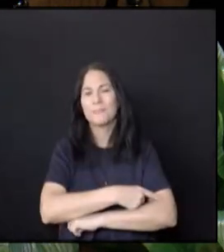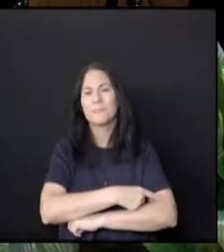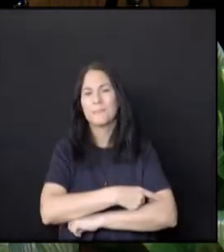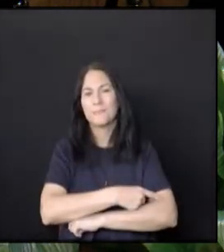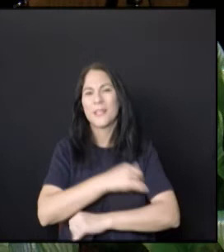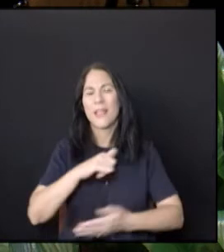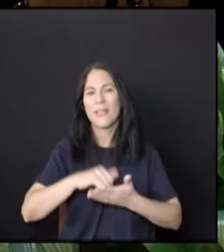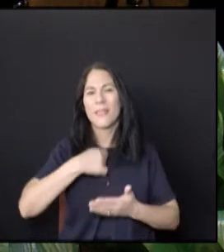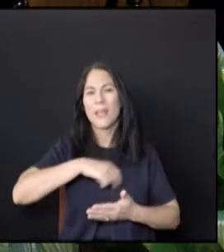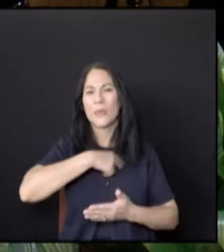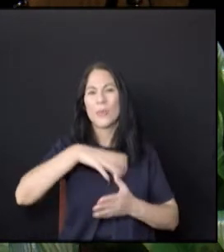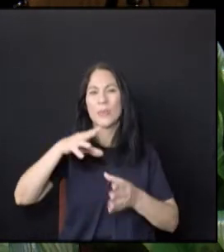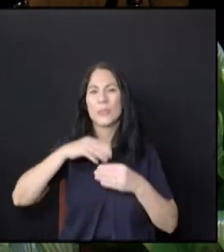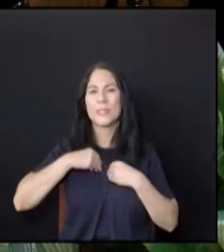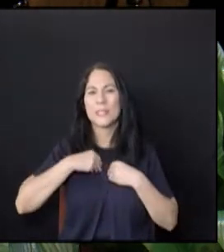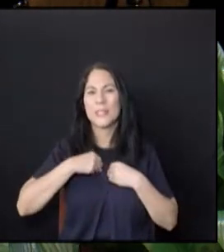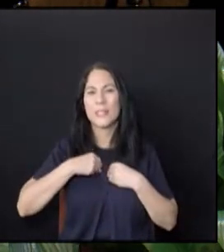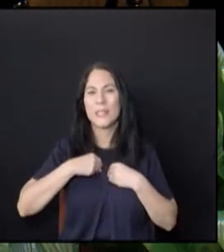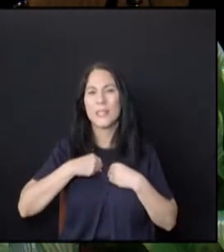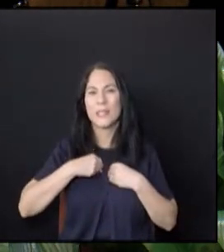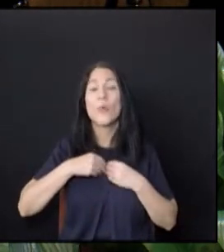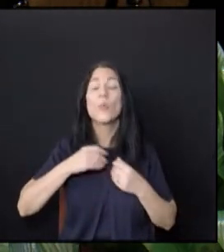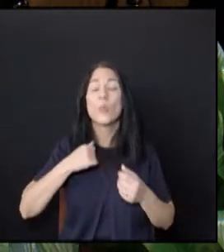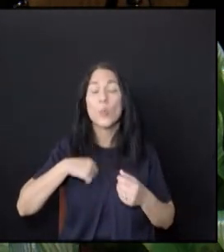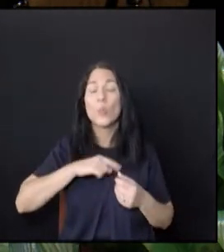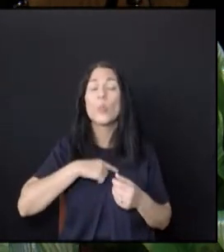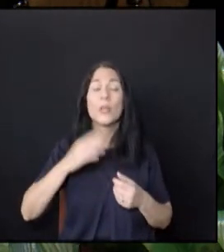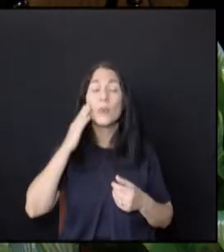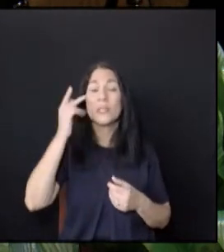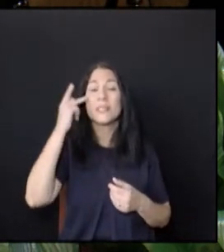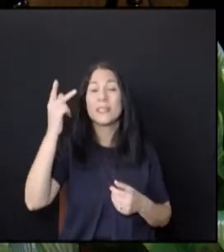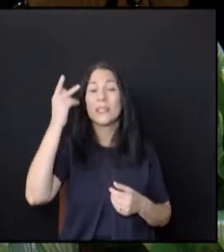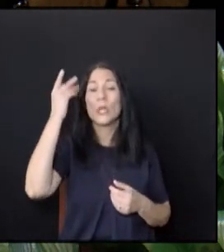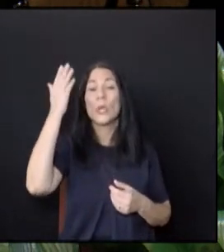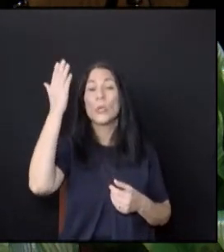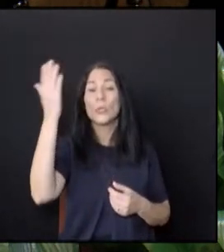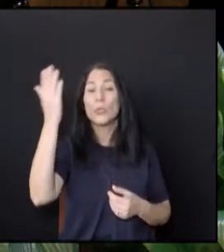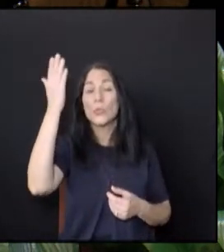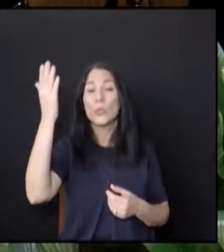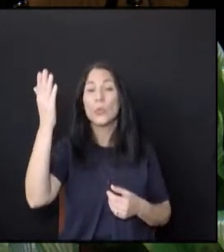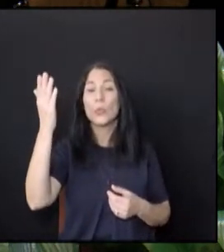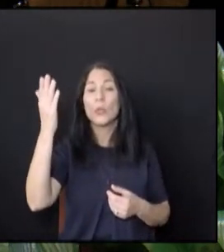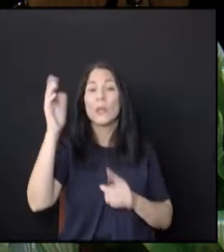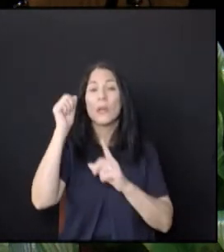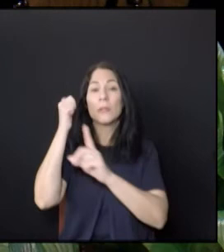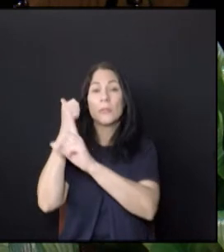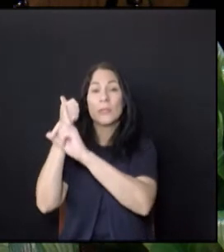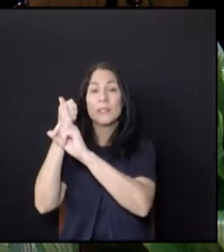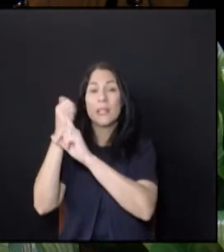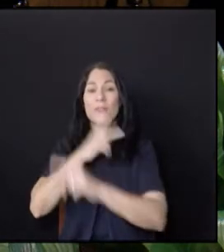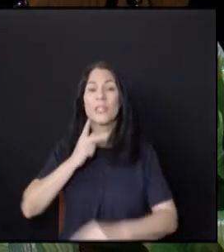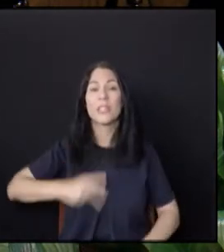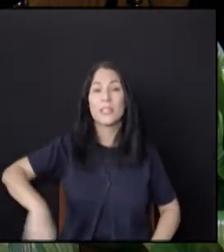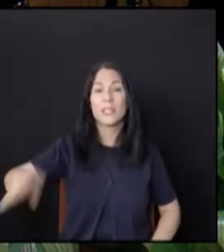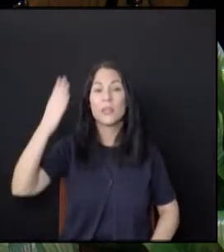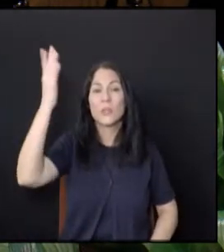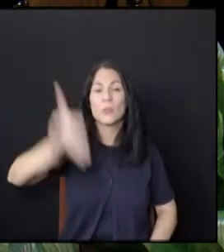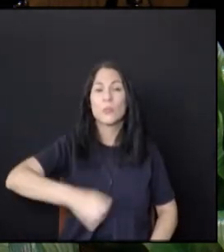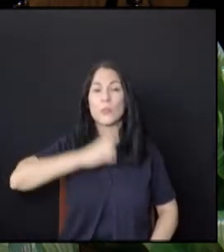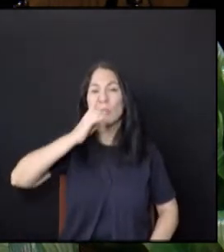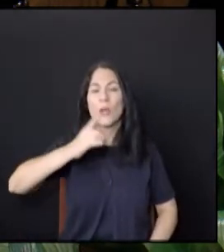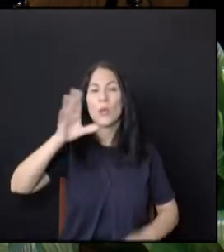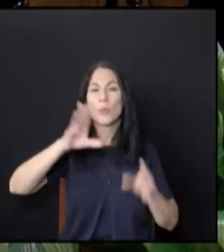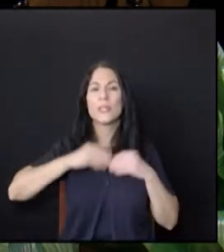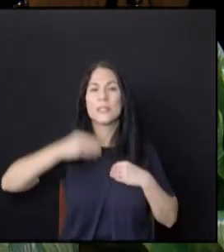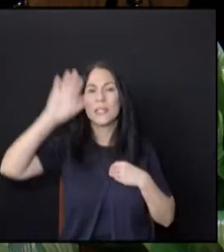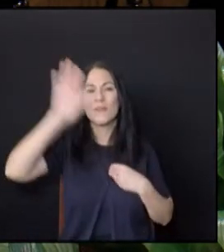that we would see you for the king you are, not the king we would expect you to be, that we would receive your kingdom for what it truly